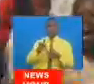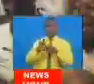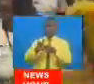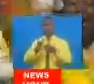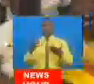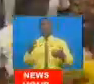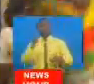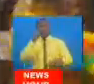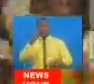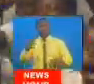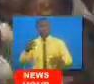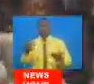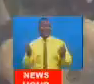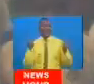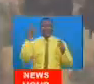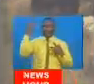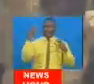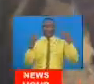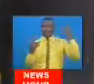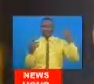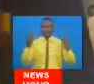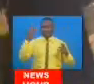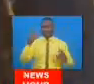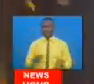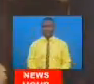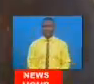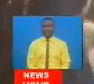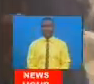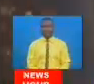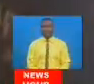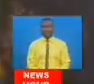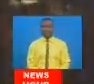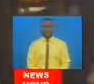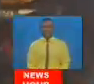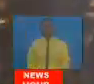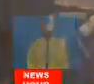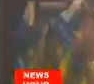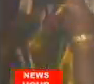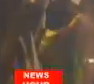Princesses in their dressing room to celebrate.